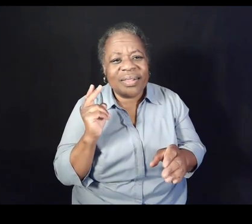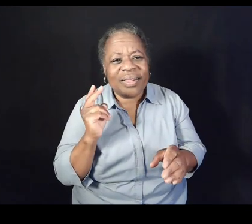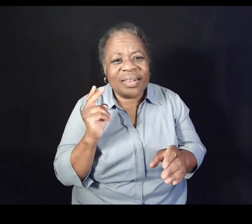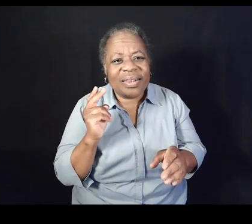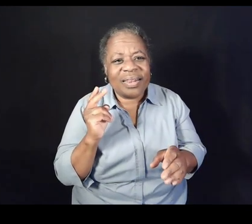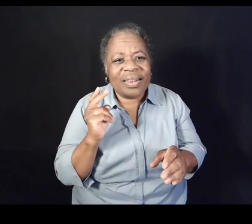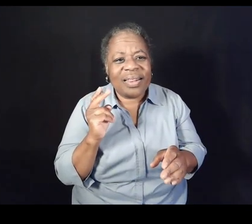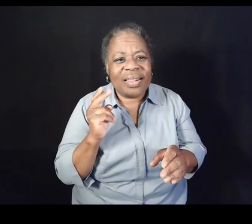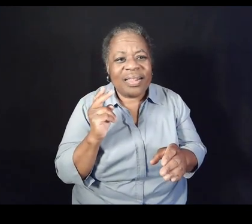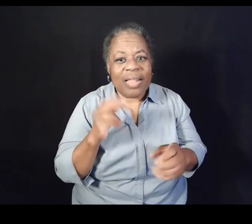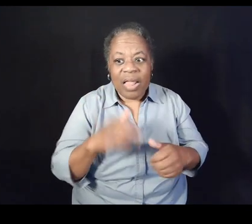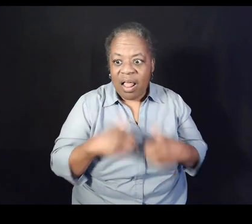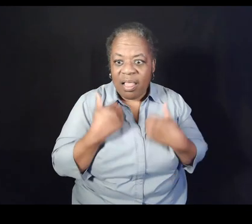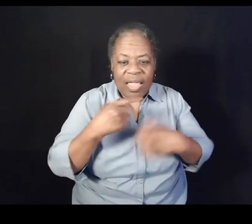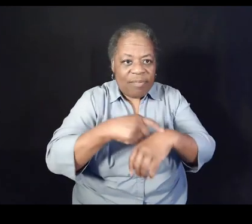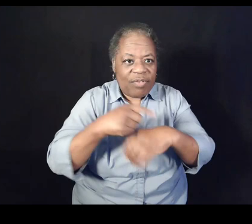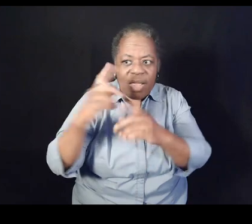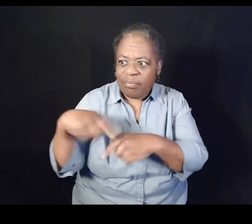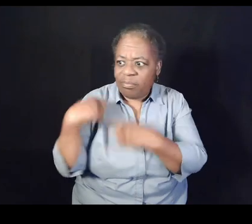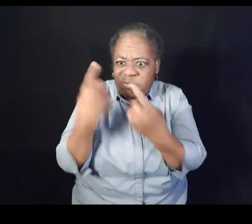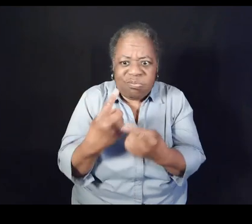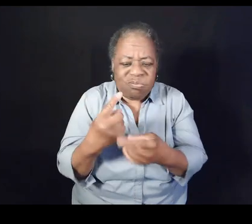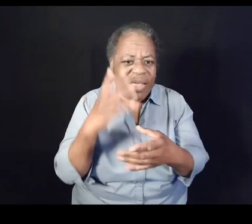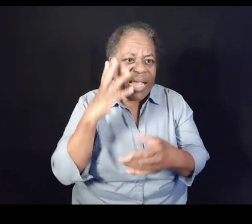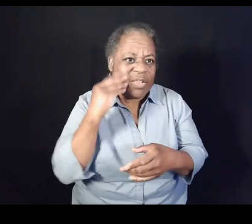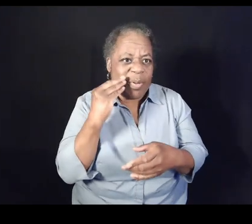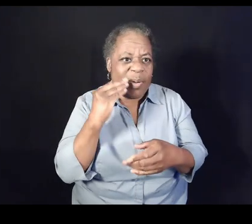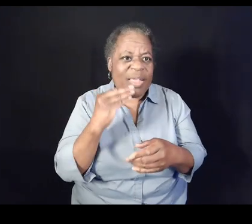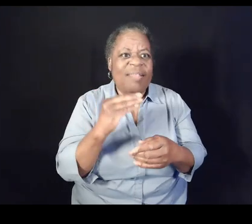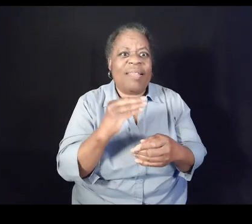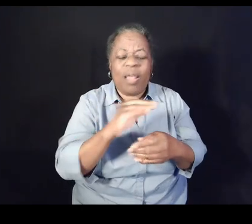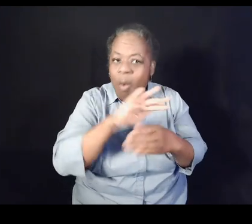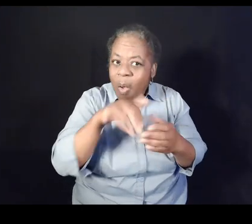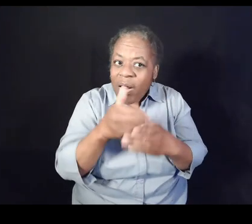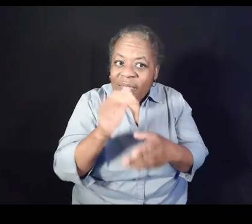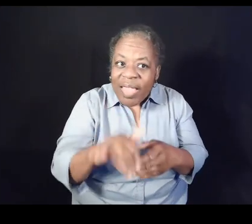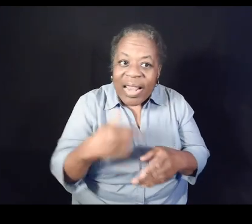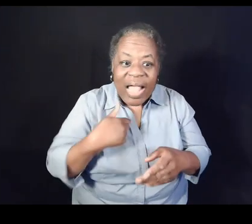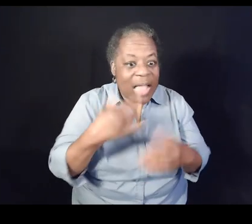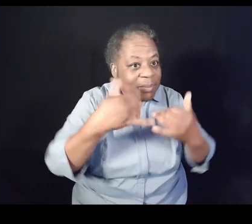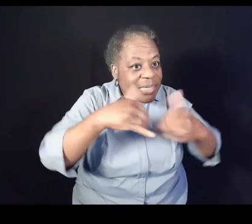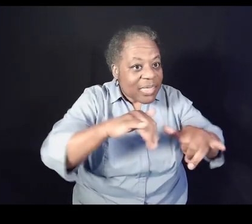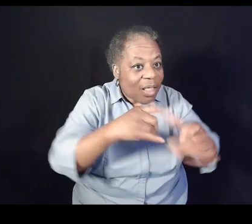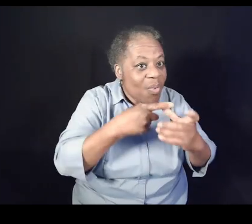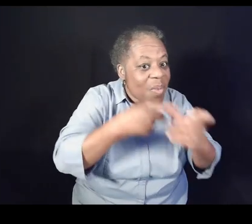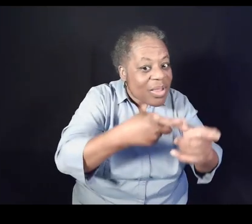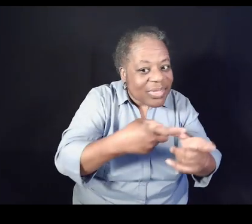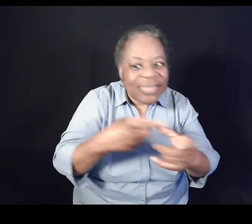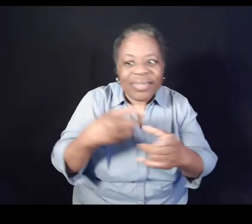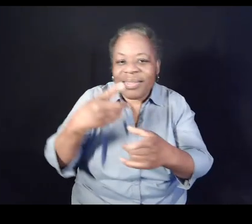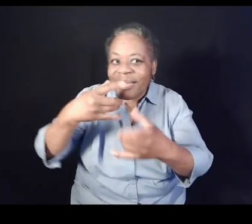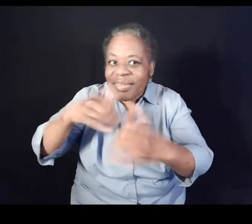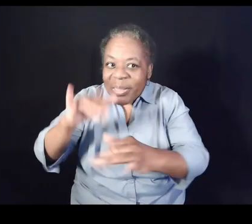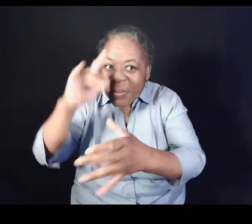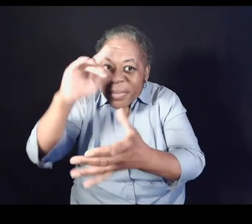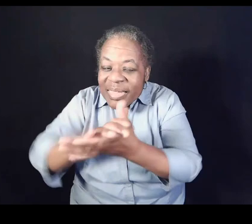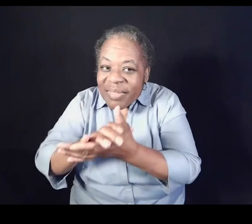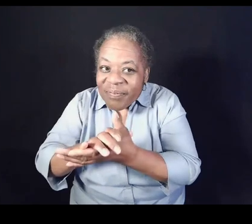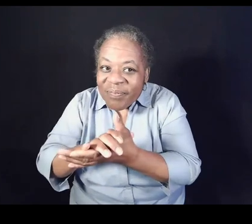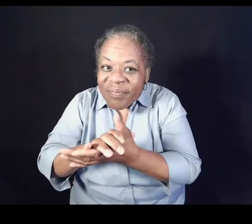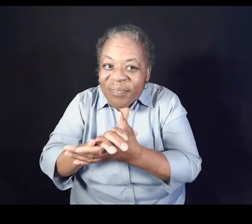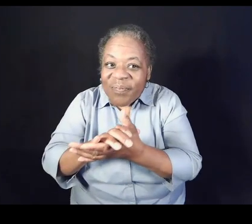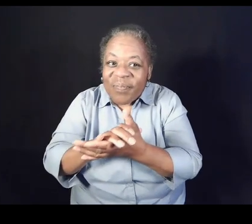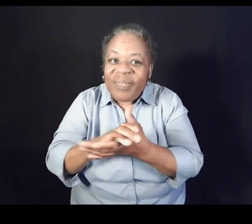a lifetime of experiencing all of that, I'm still running and still believing. So,